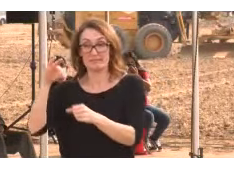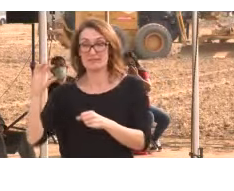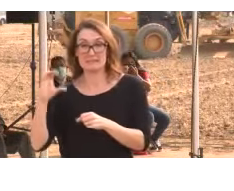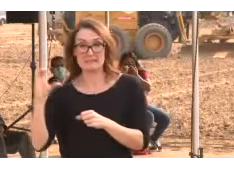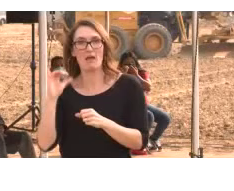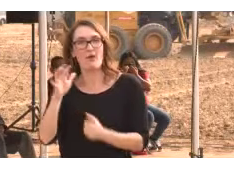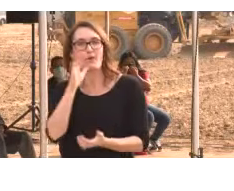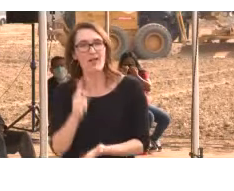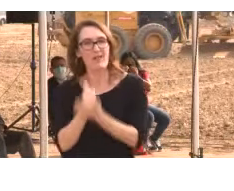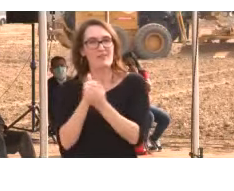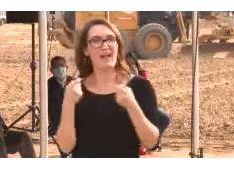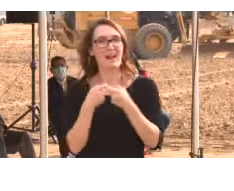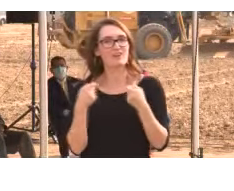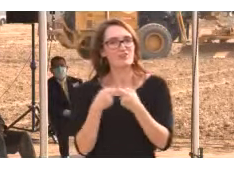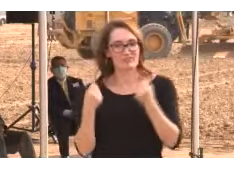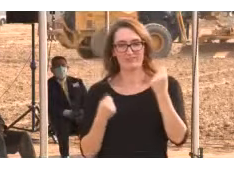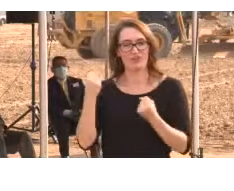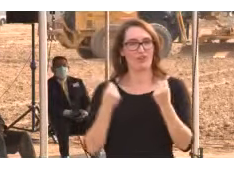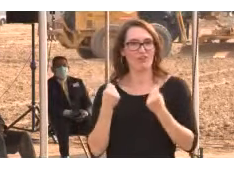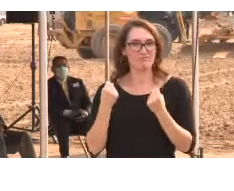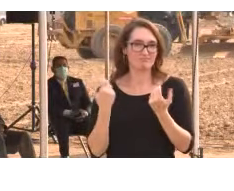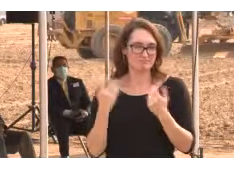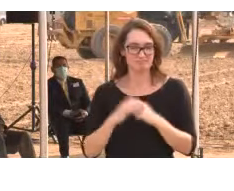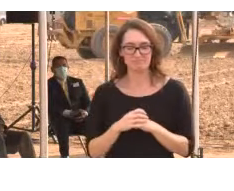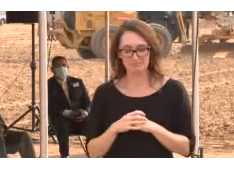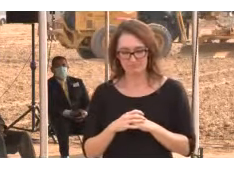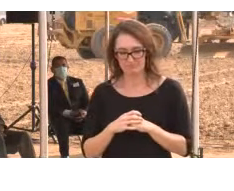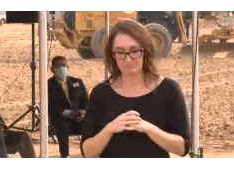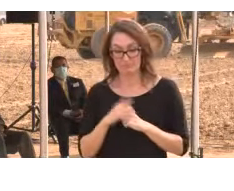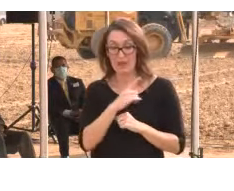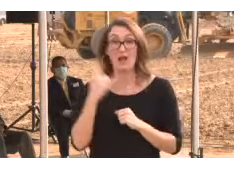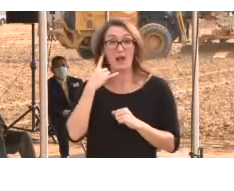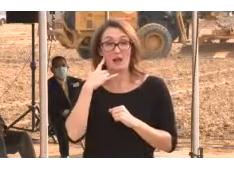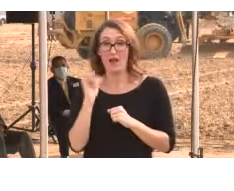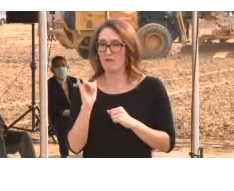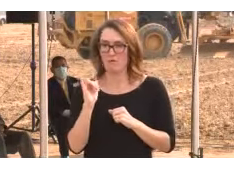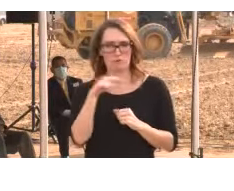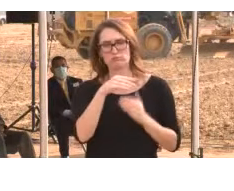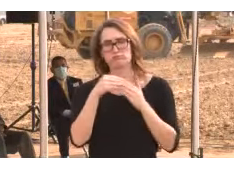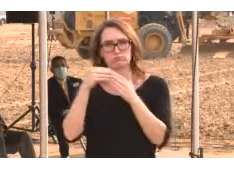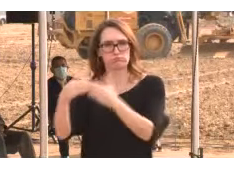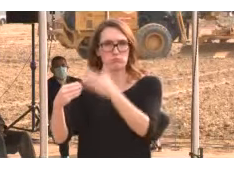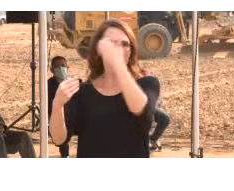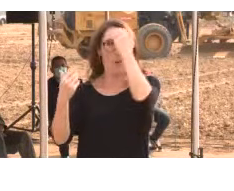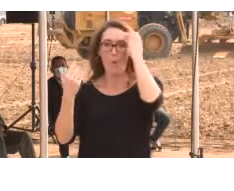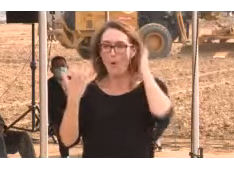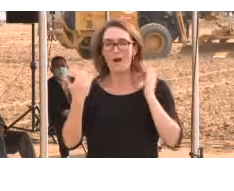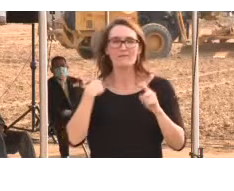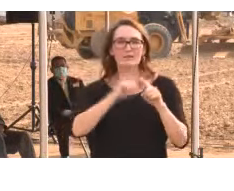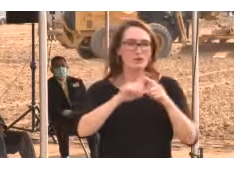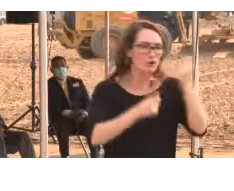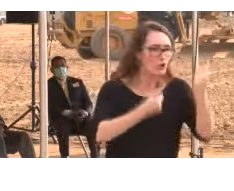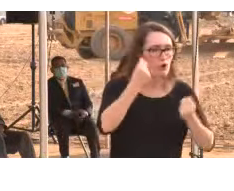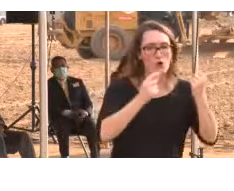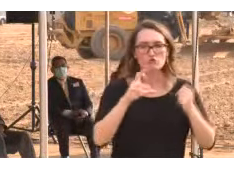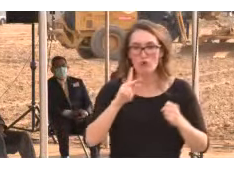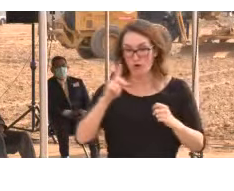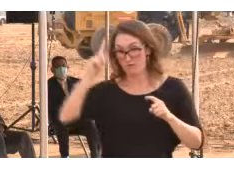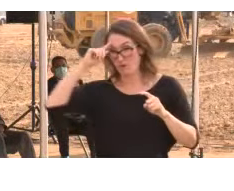vehicles in this project. As California leads the way in zero emission passenger cars and trucks